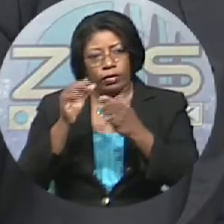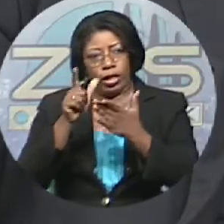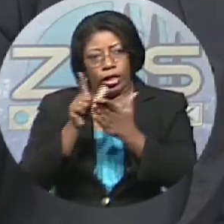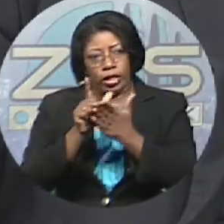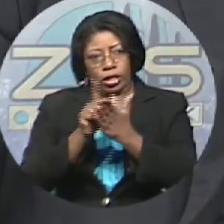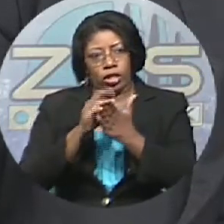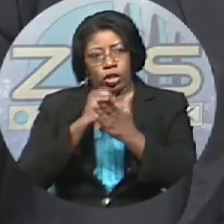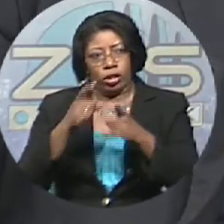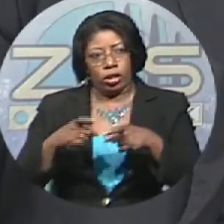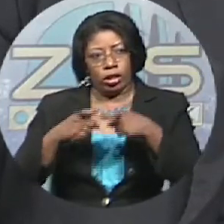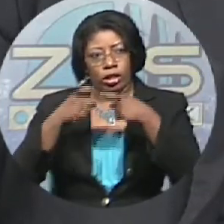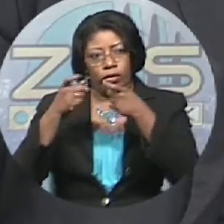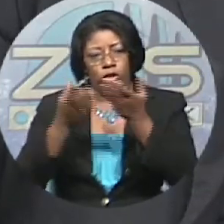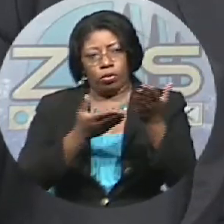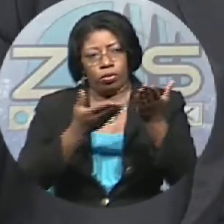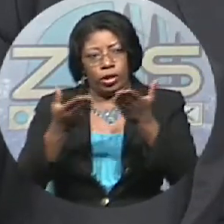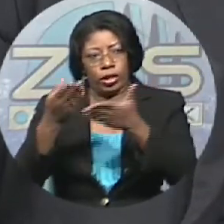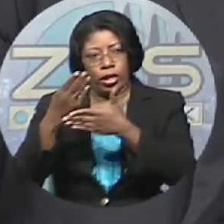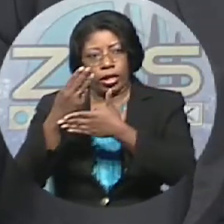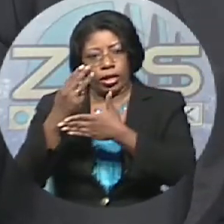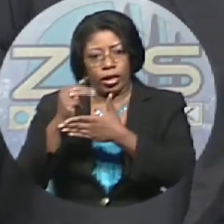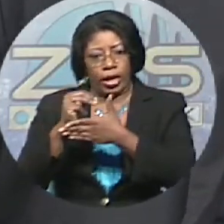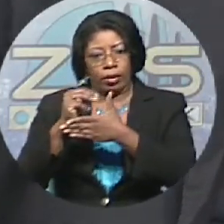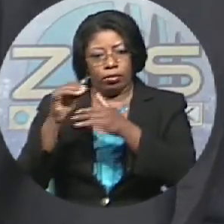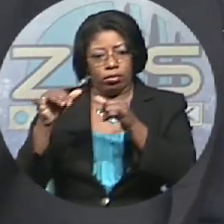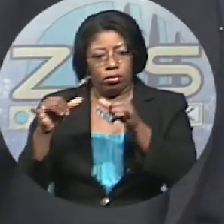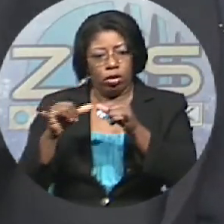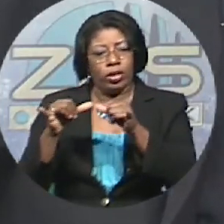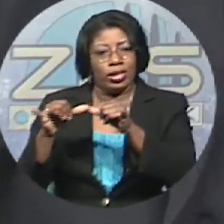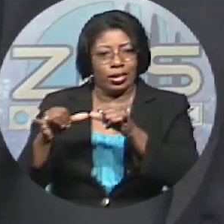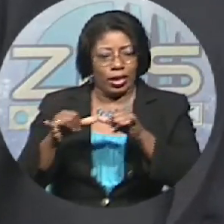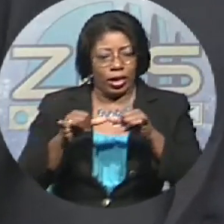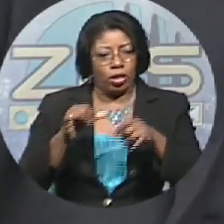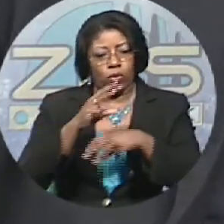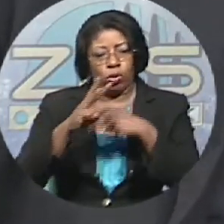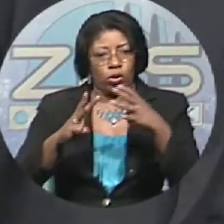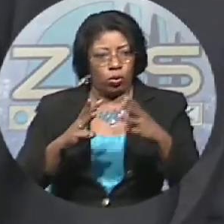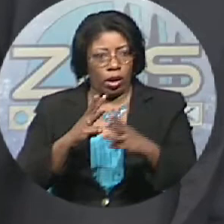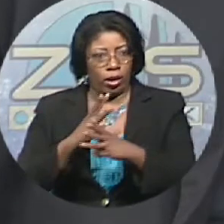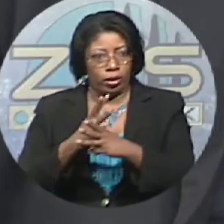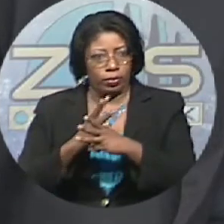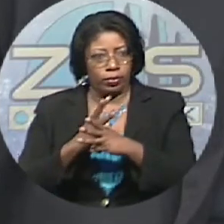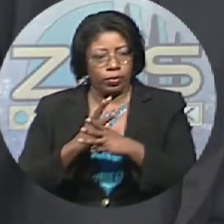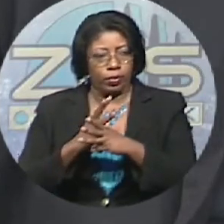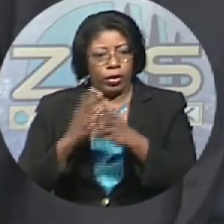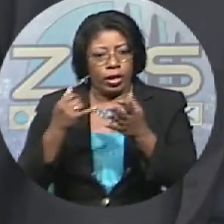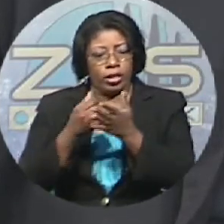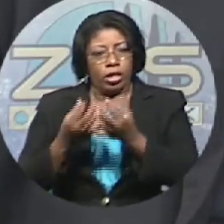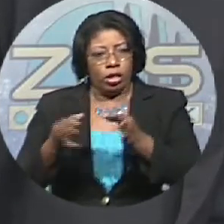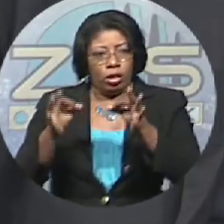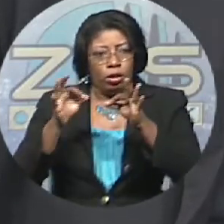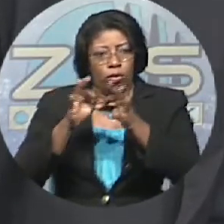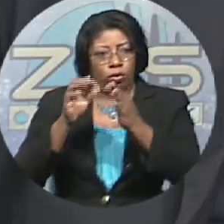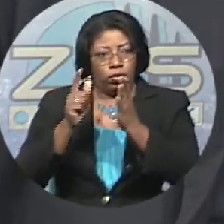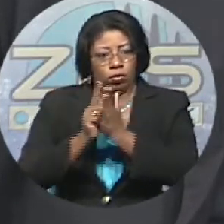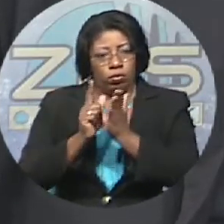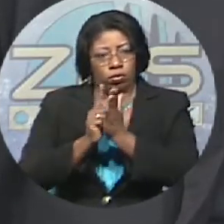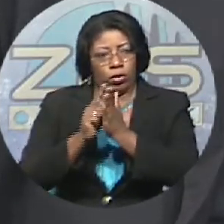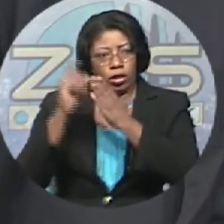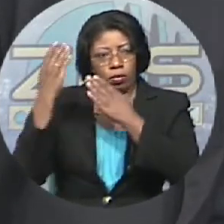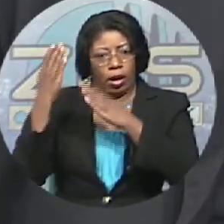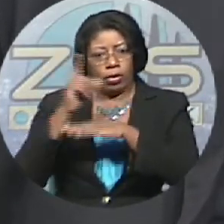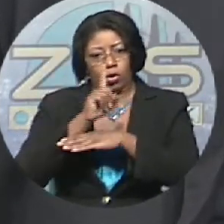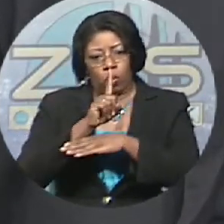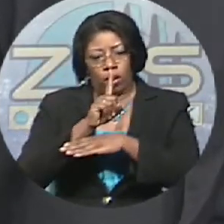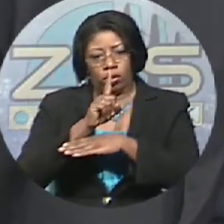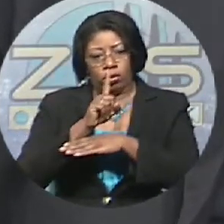not been presented to bring them in line with compliance worldwide. It's said to be a crucial piece of legislation, as the Bahamas was one of